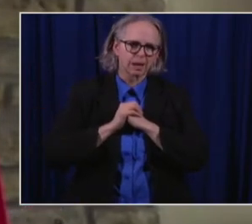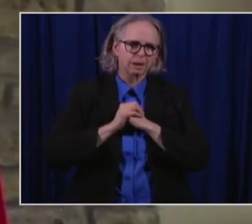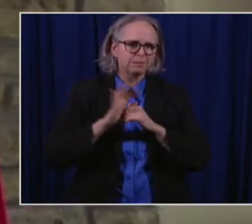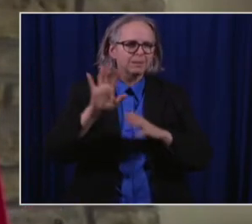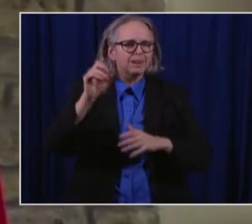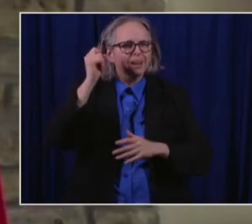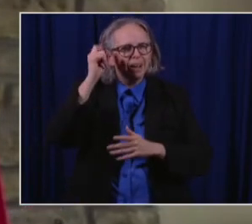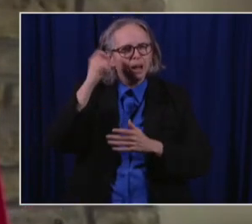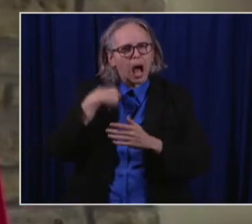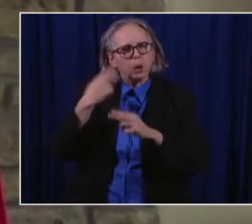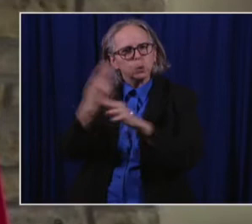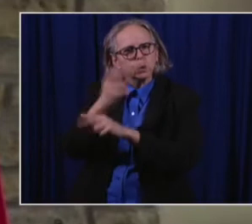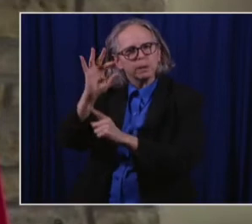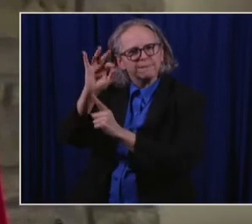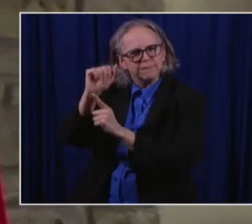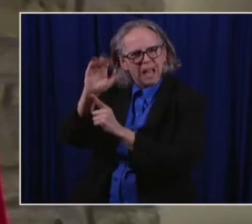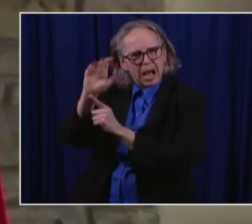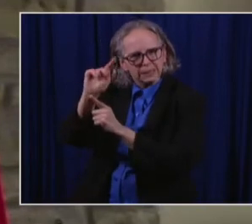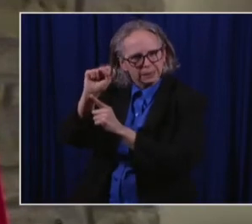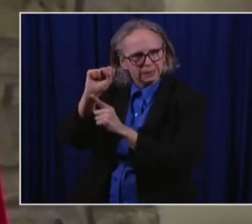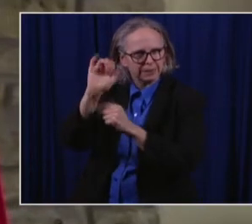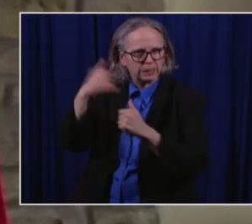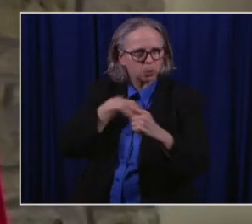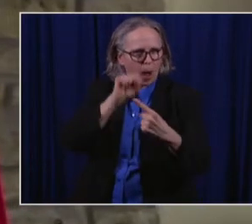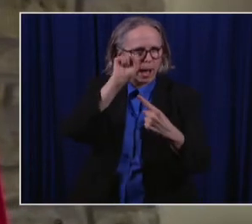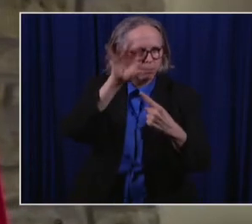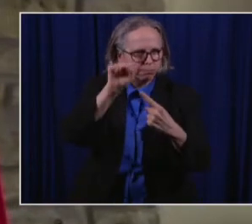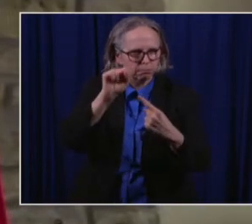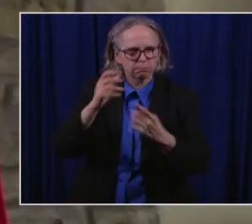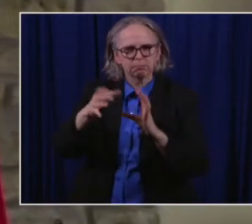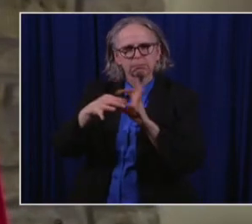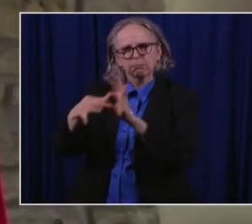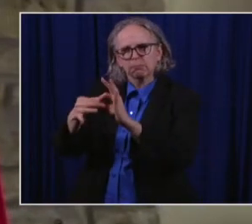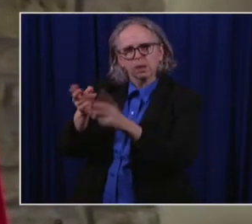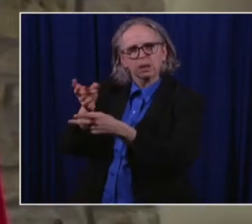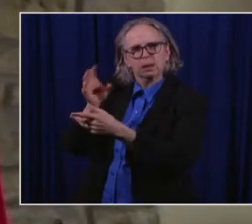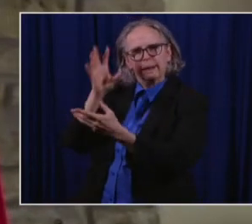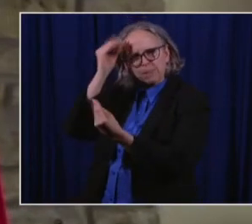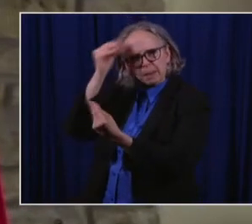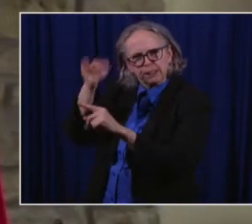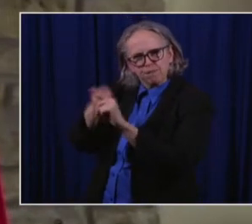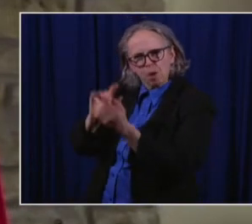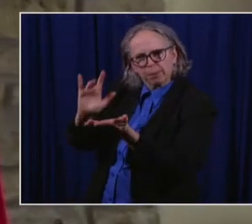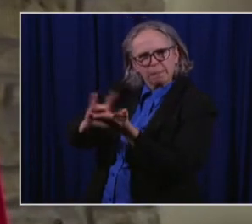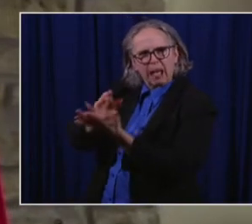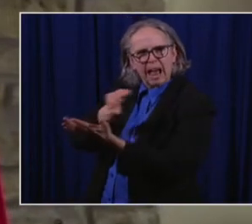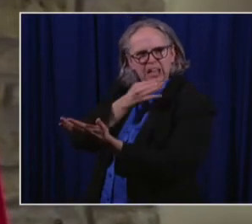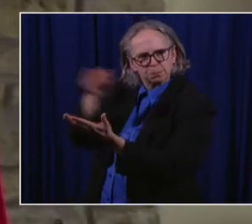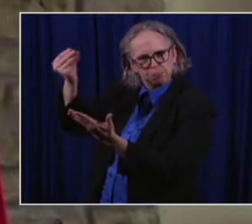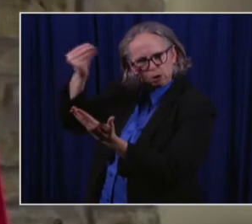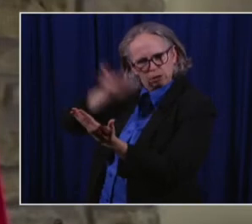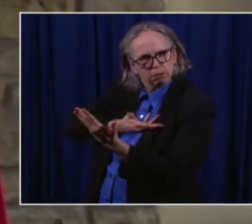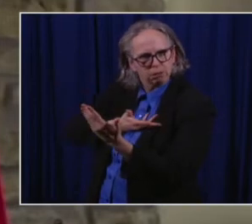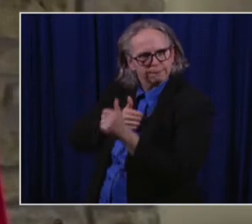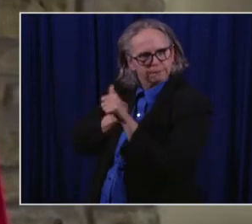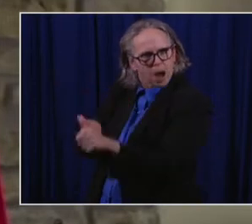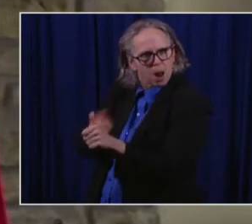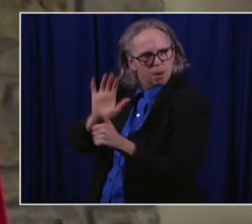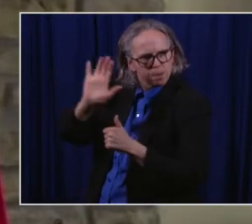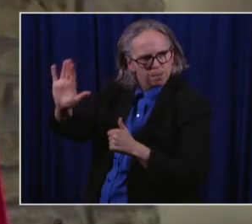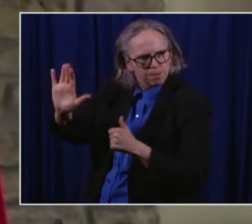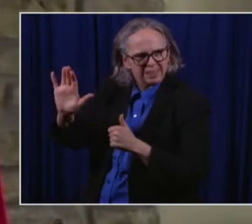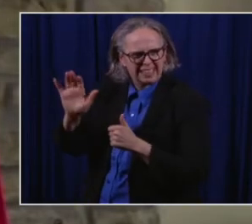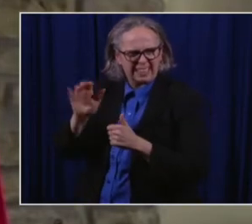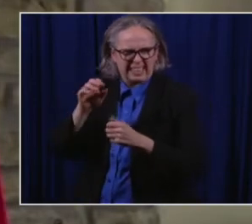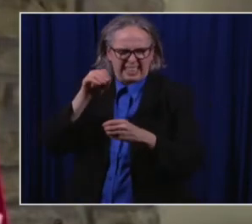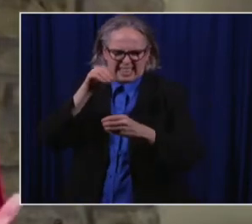facts, medical experts have told us. And in fact, in the veto message itself,